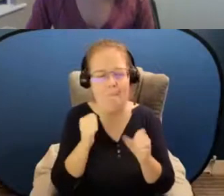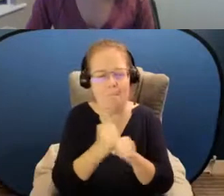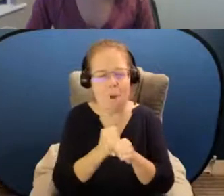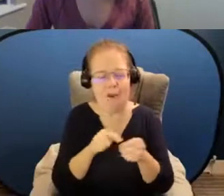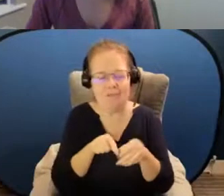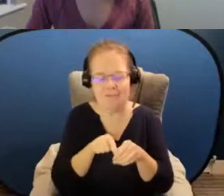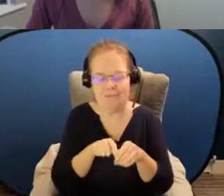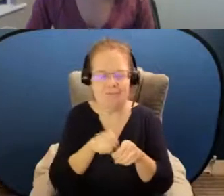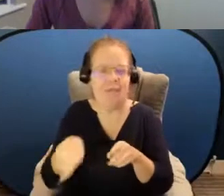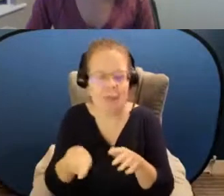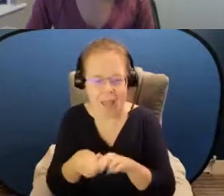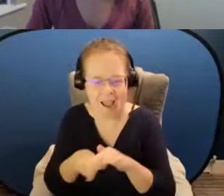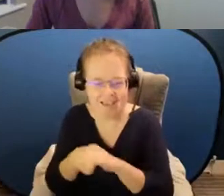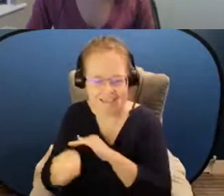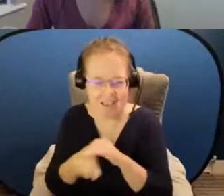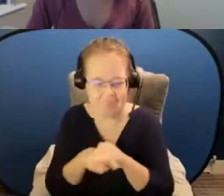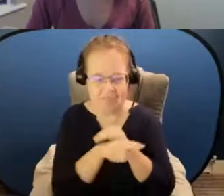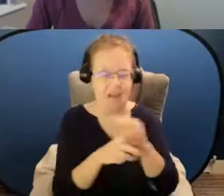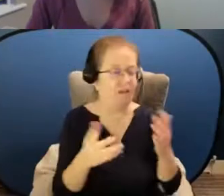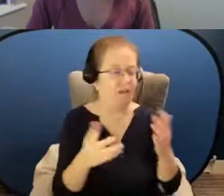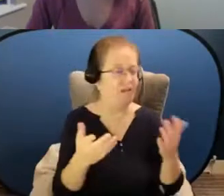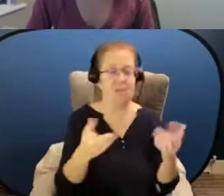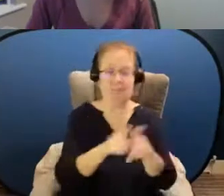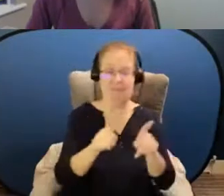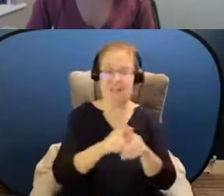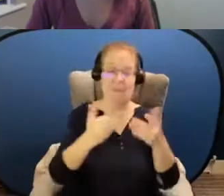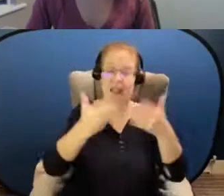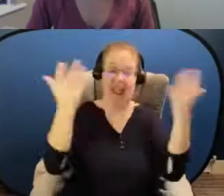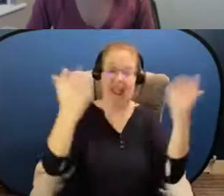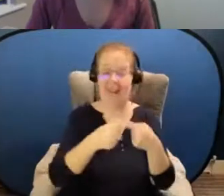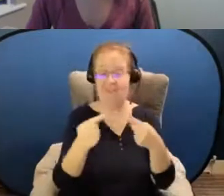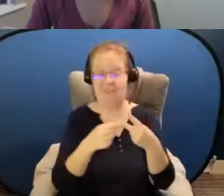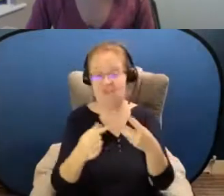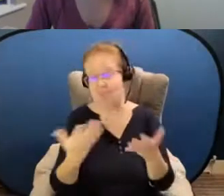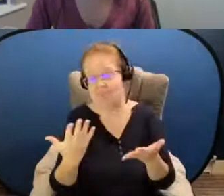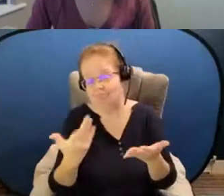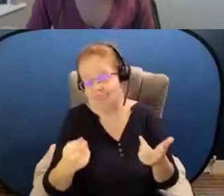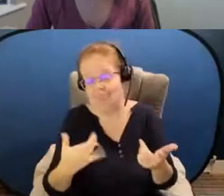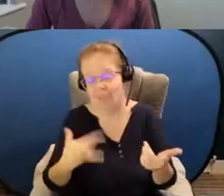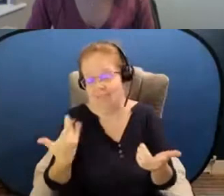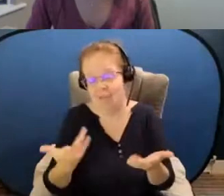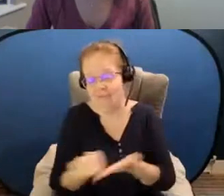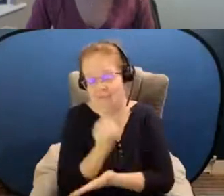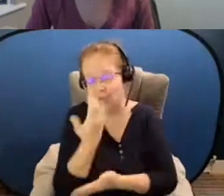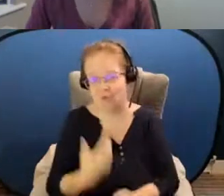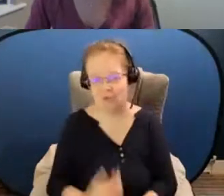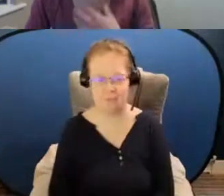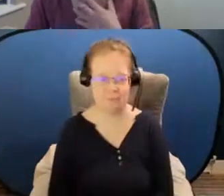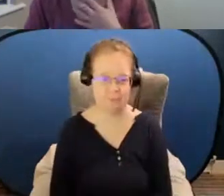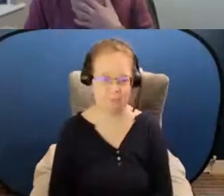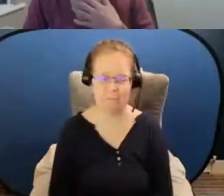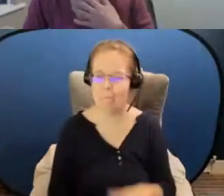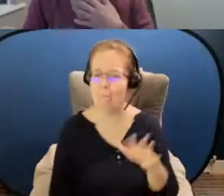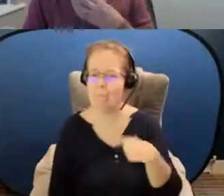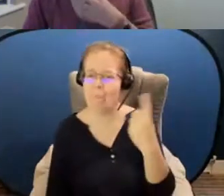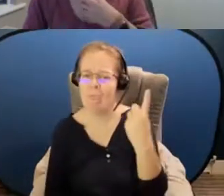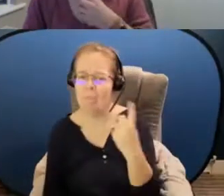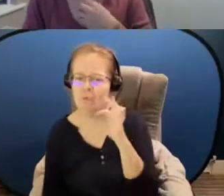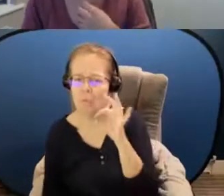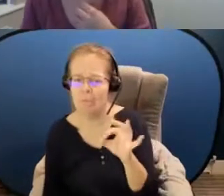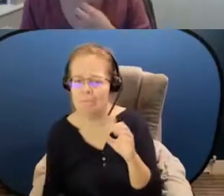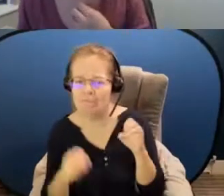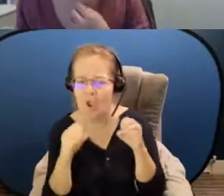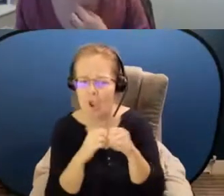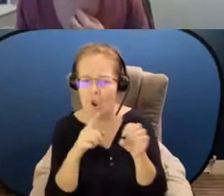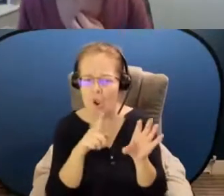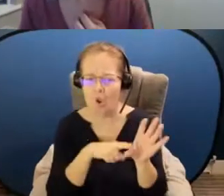groups and everyone else too, just like it does for any feature in there too, unfortunately. Sure. We've got one from Bryn